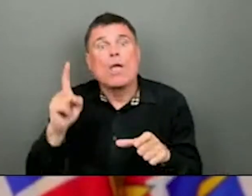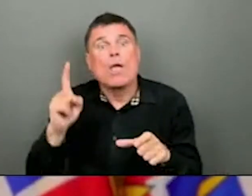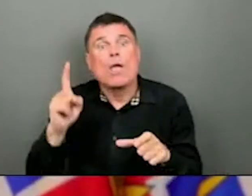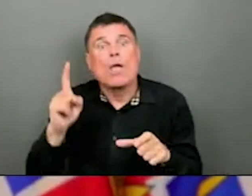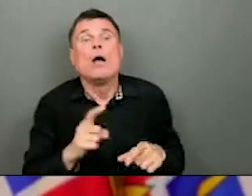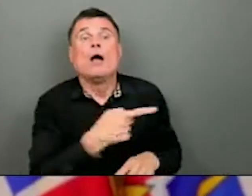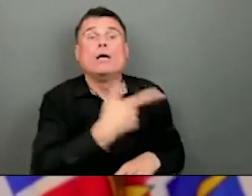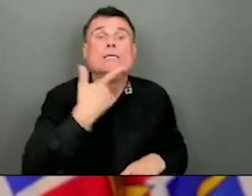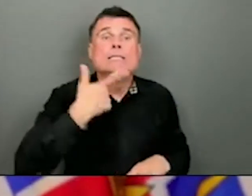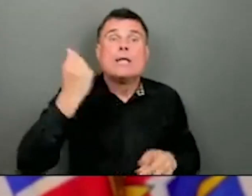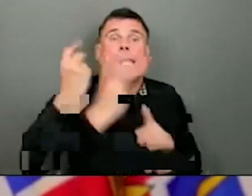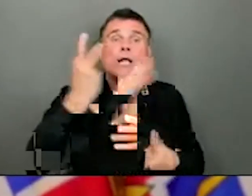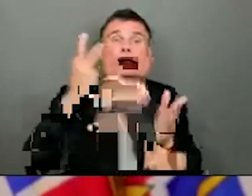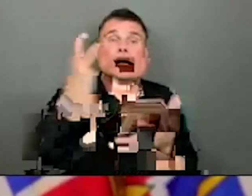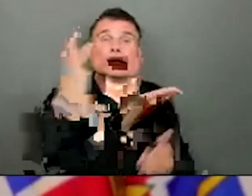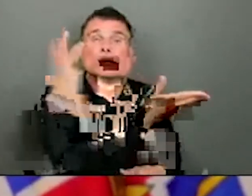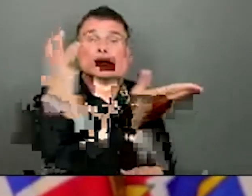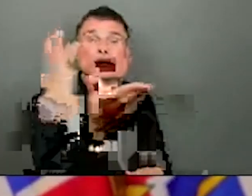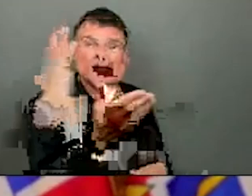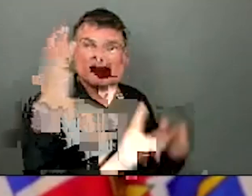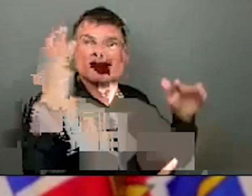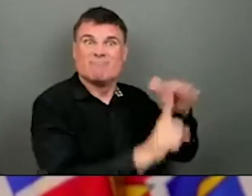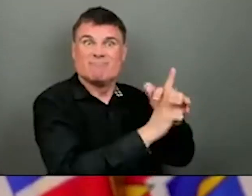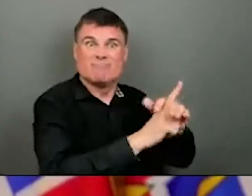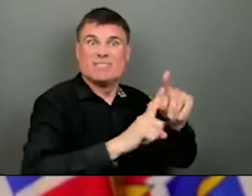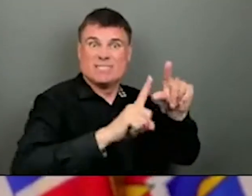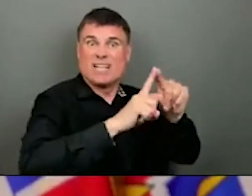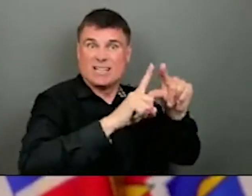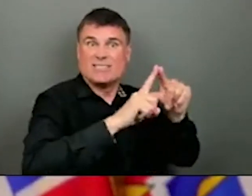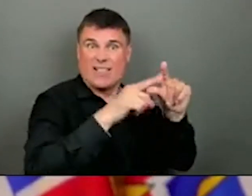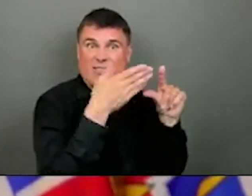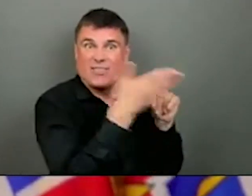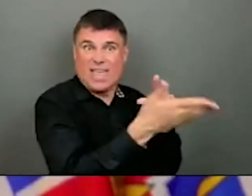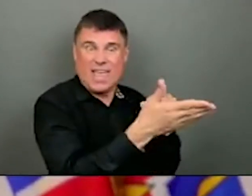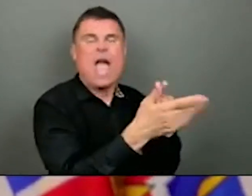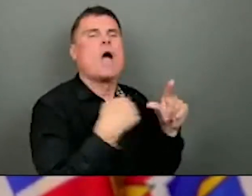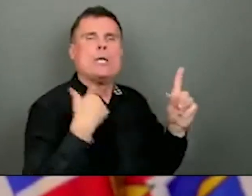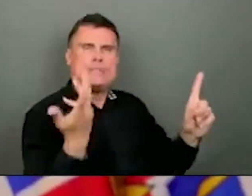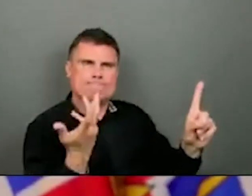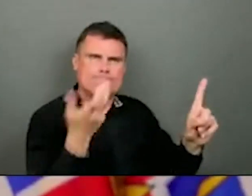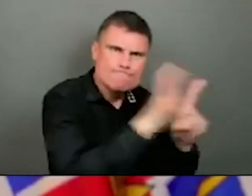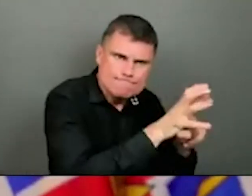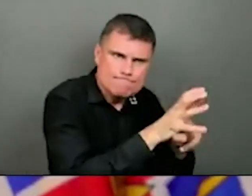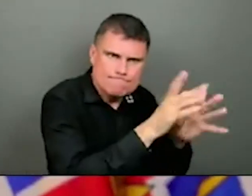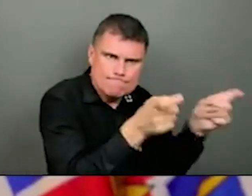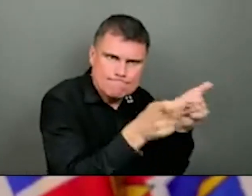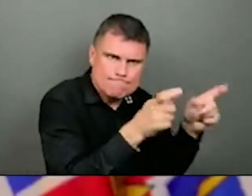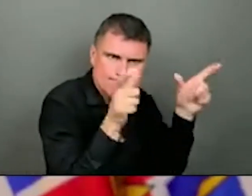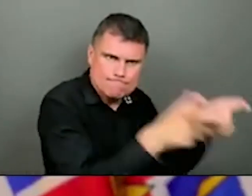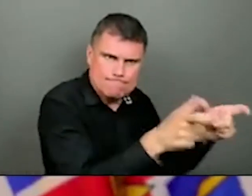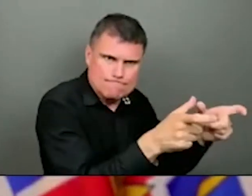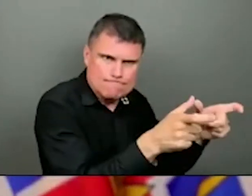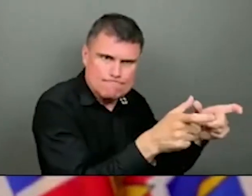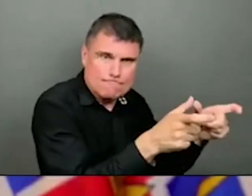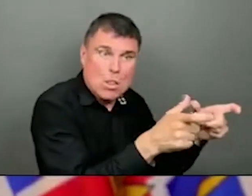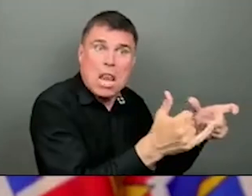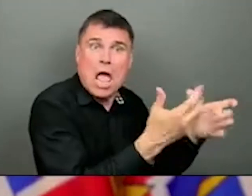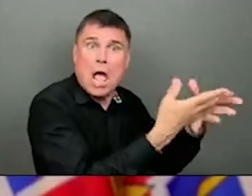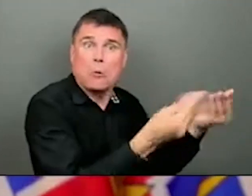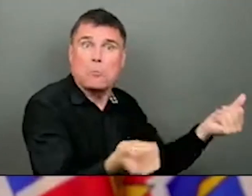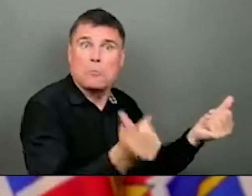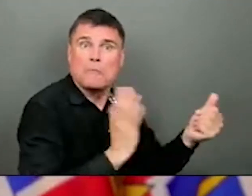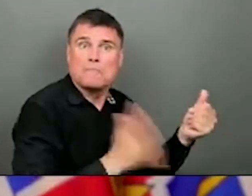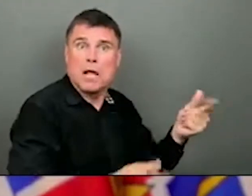variant, and it was controlled, and it's now over. So we know that the measures work, and it does involve, we also